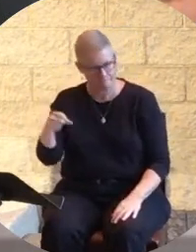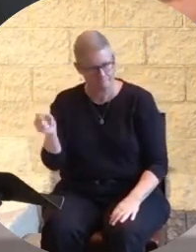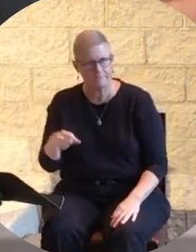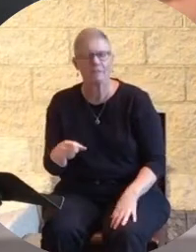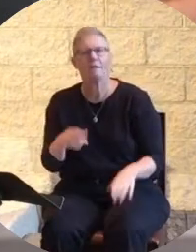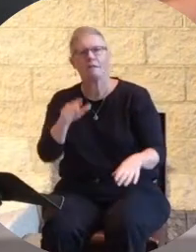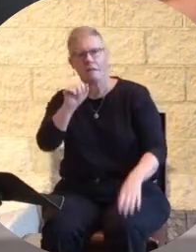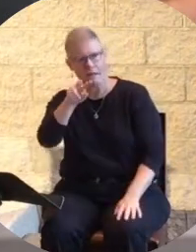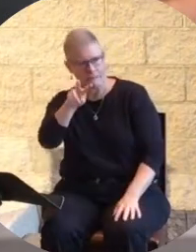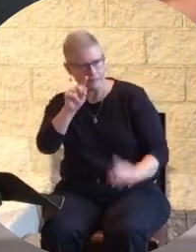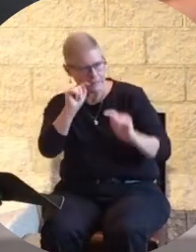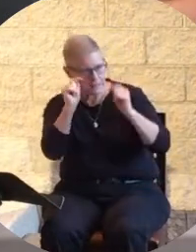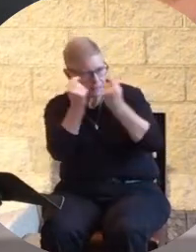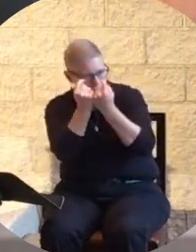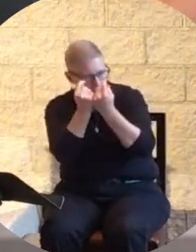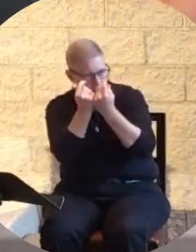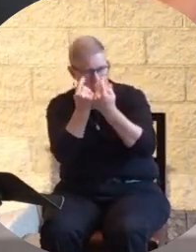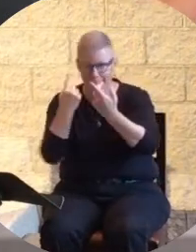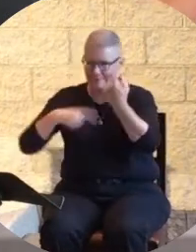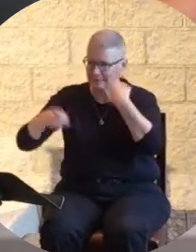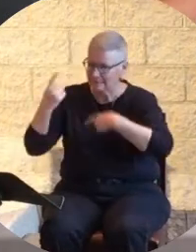team, and our